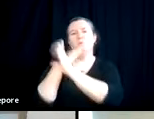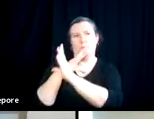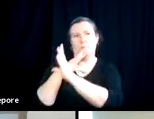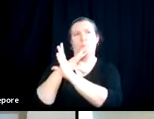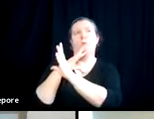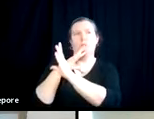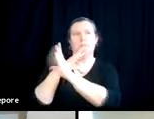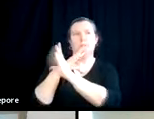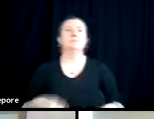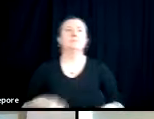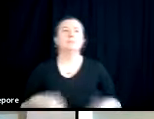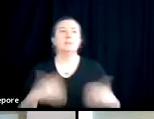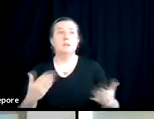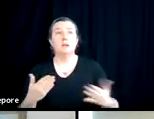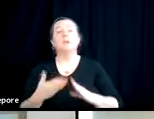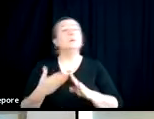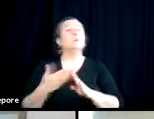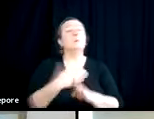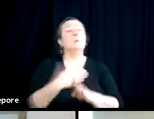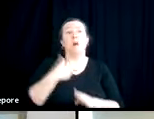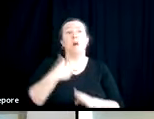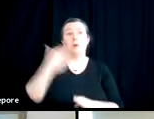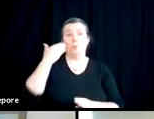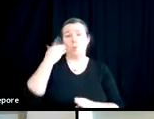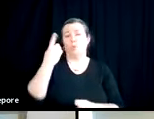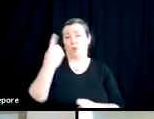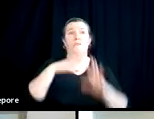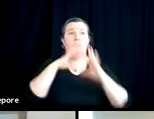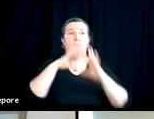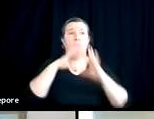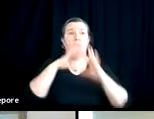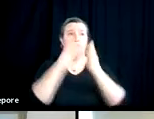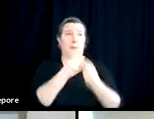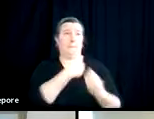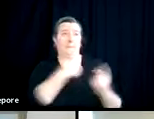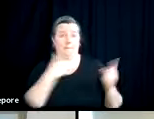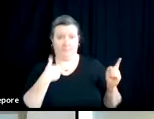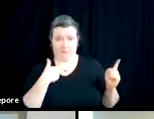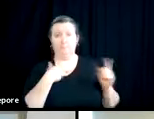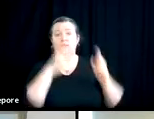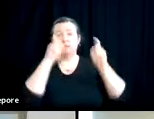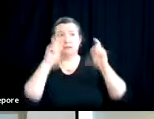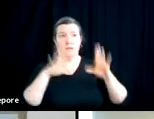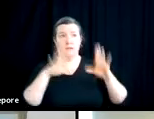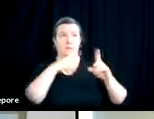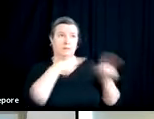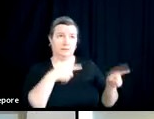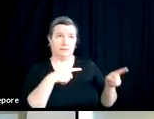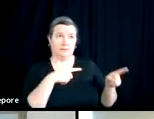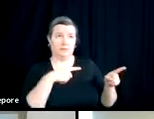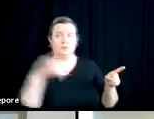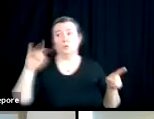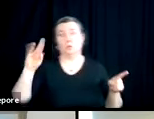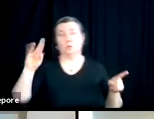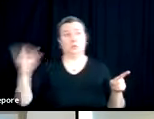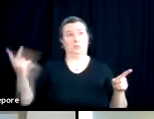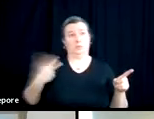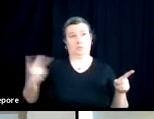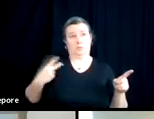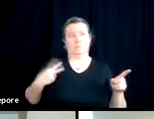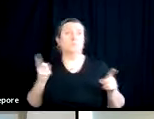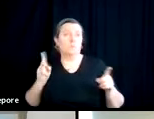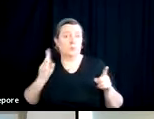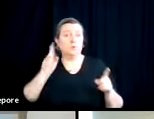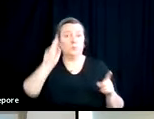we had a family member who tested positive, I might add, Judy and I had a really good visit this morning at the Mary McLeod Bethune Community